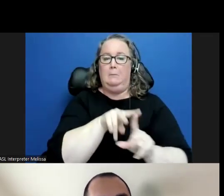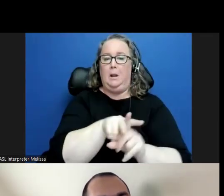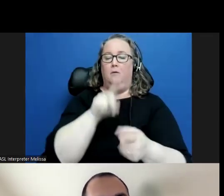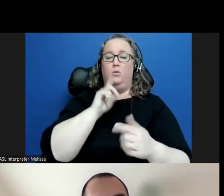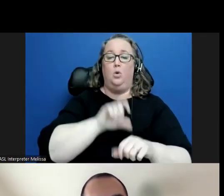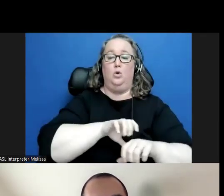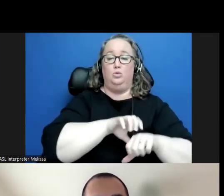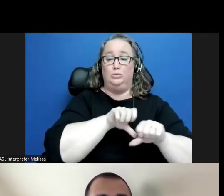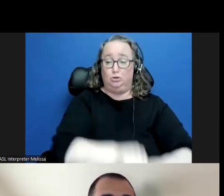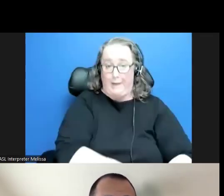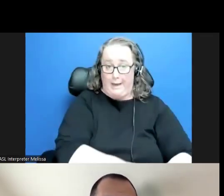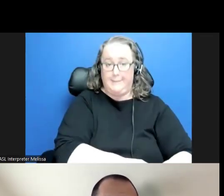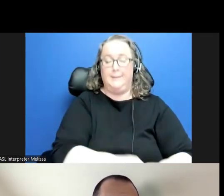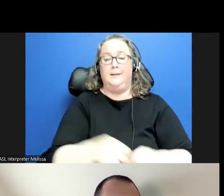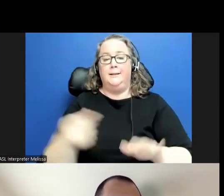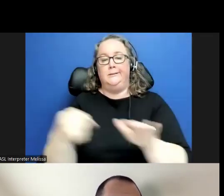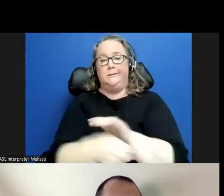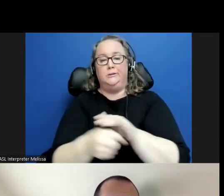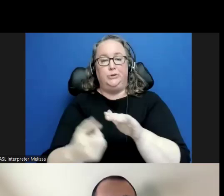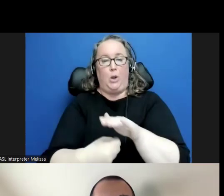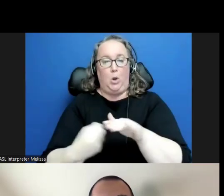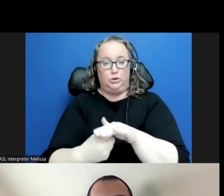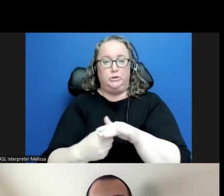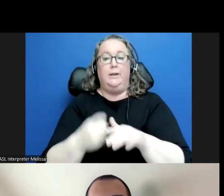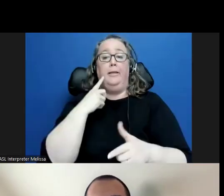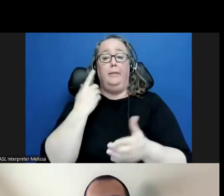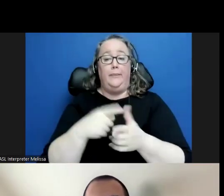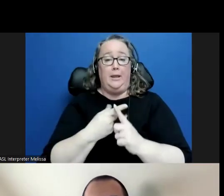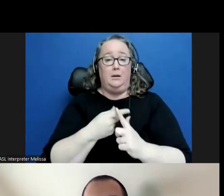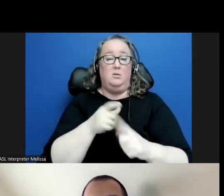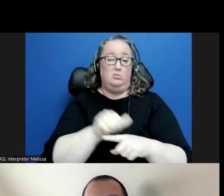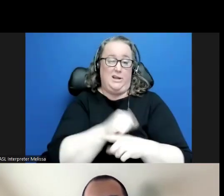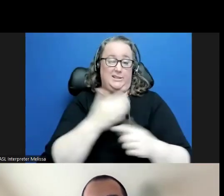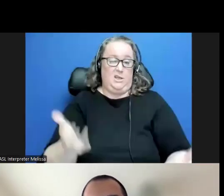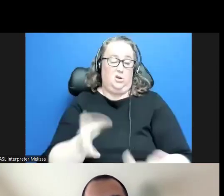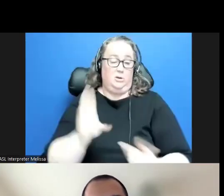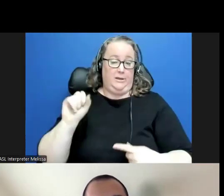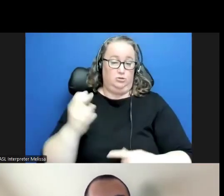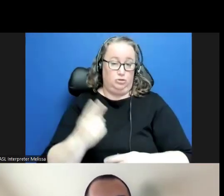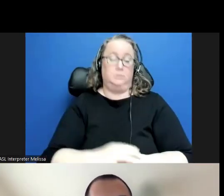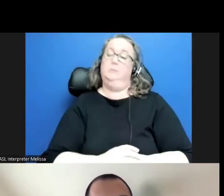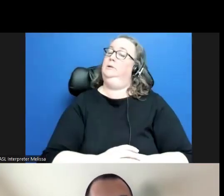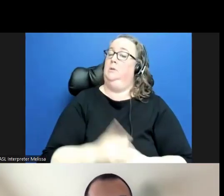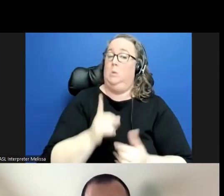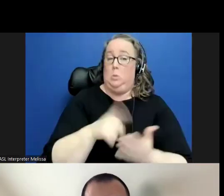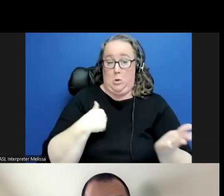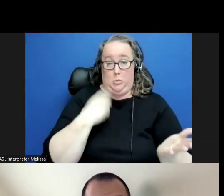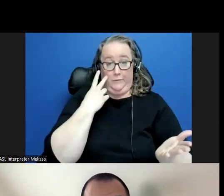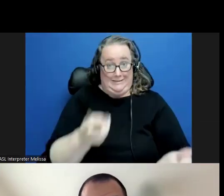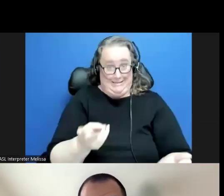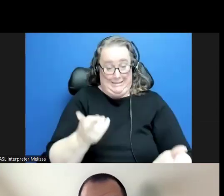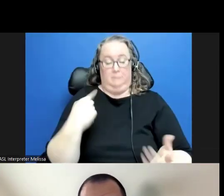and seclusion, as well as the practices at Bridgewater. What we found through our monitoring and have